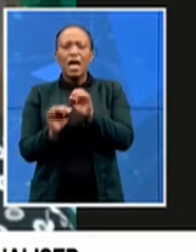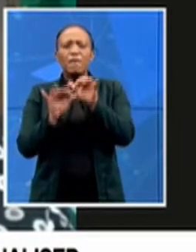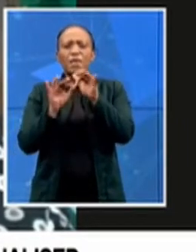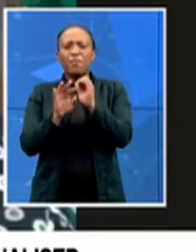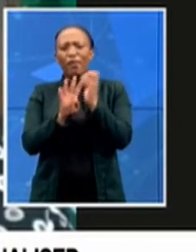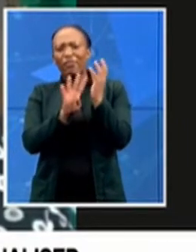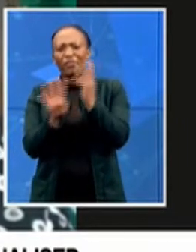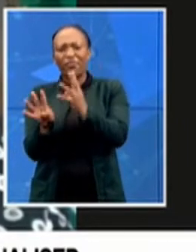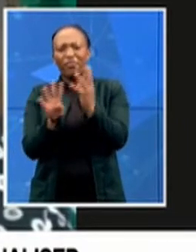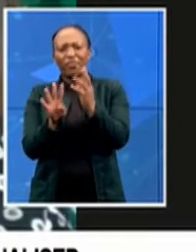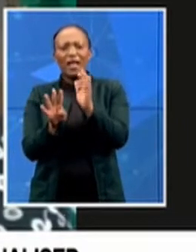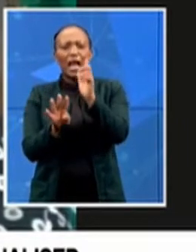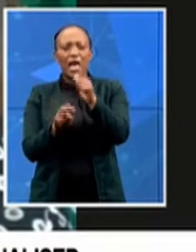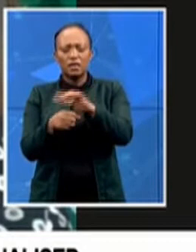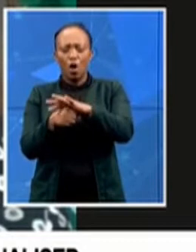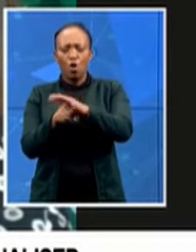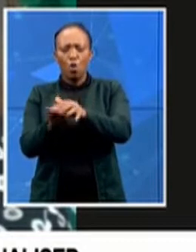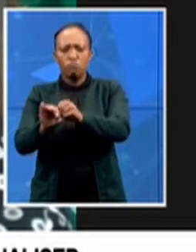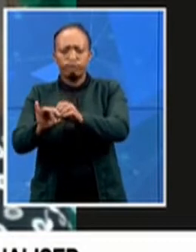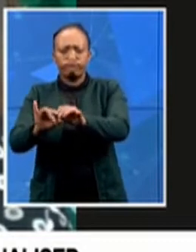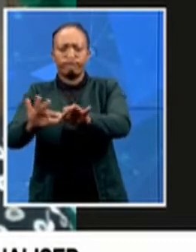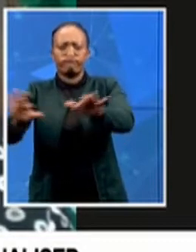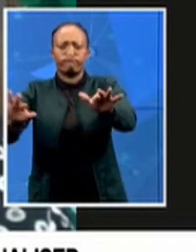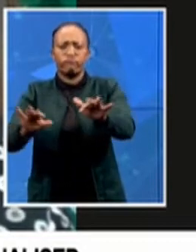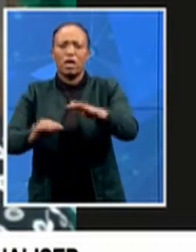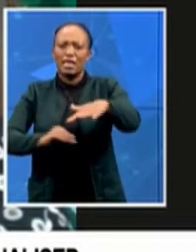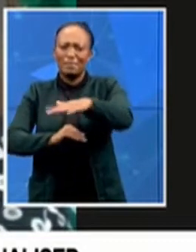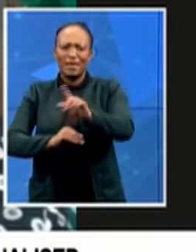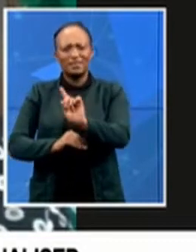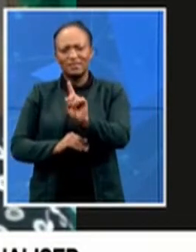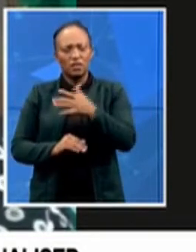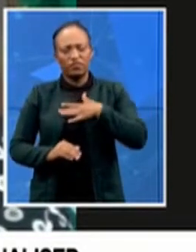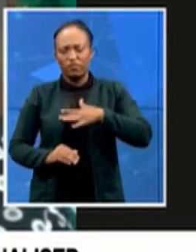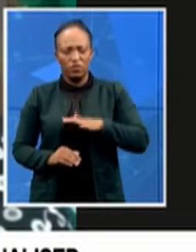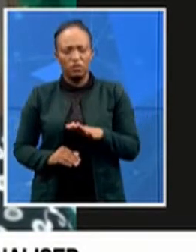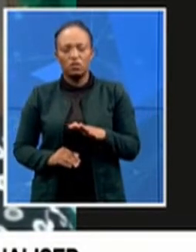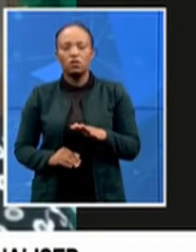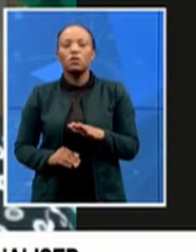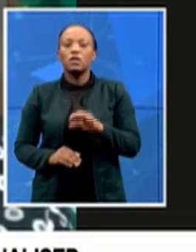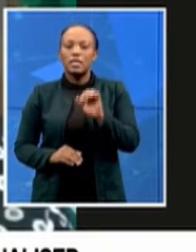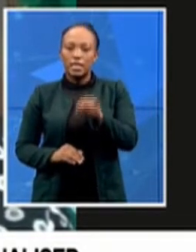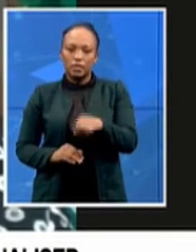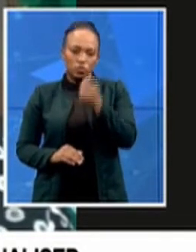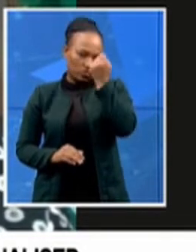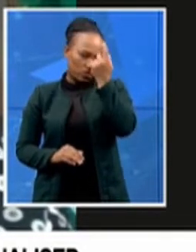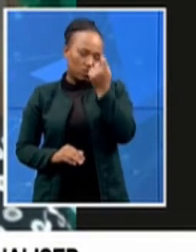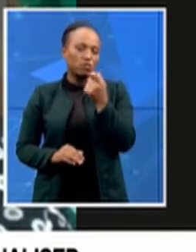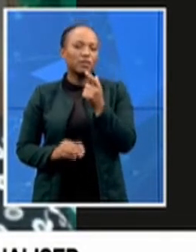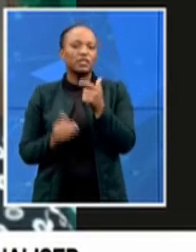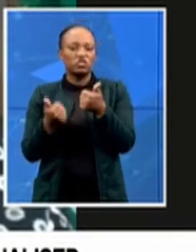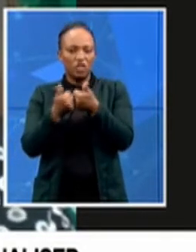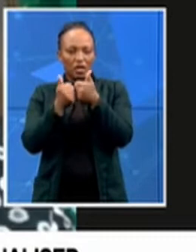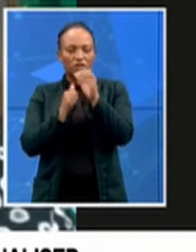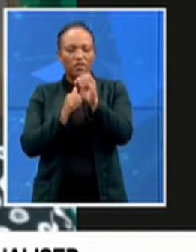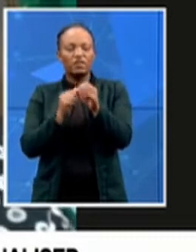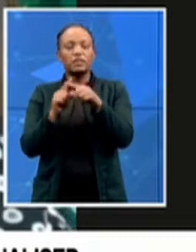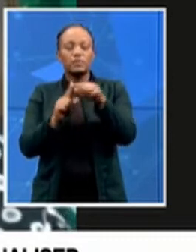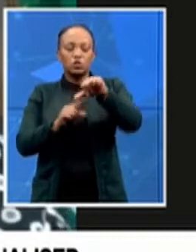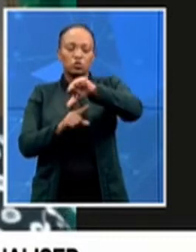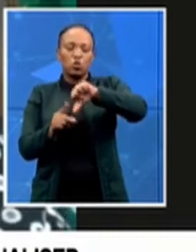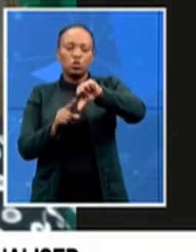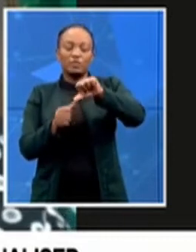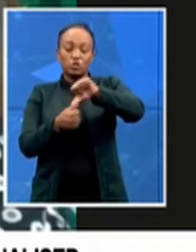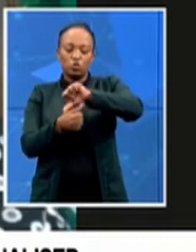to develop these protocols, but we do understand the constraint in our social environment and our country that sometimes these